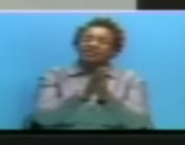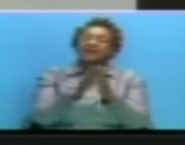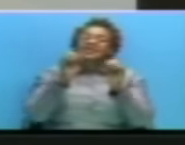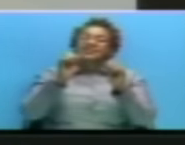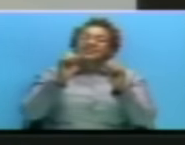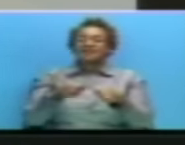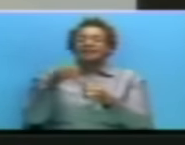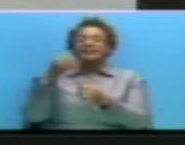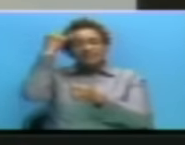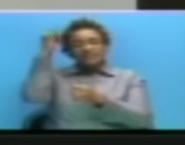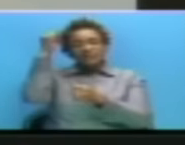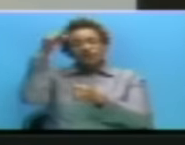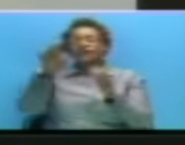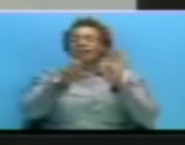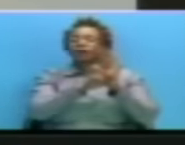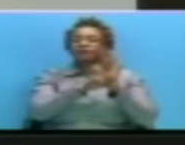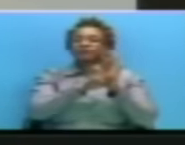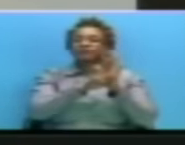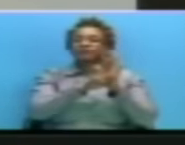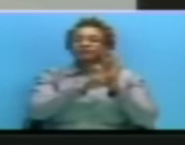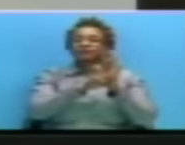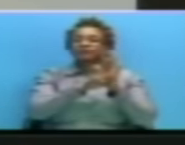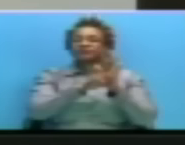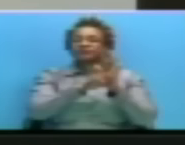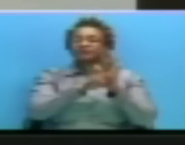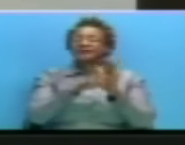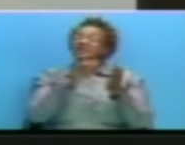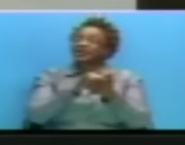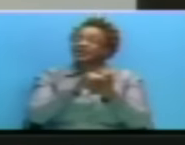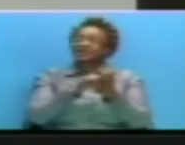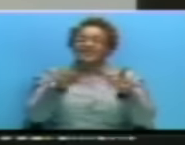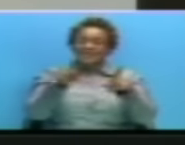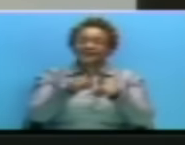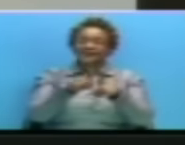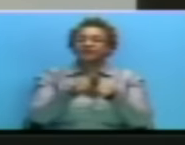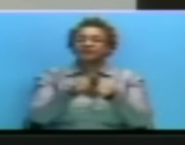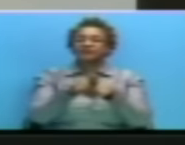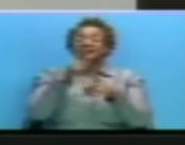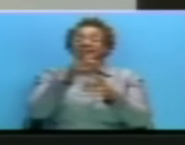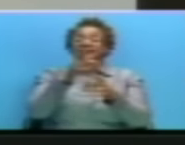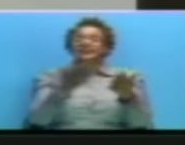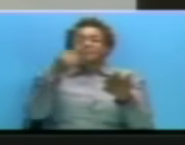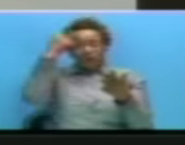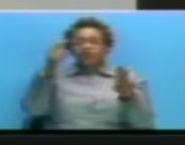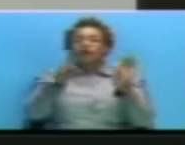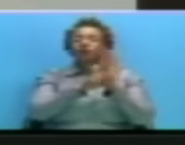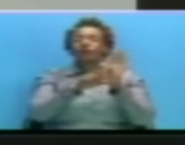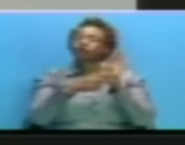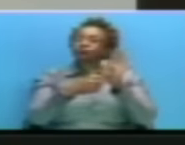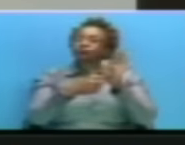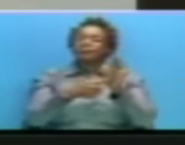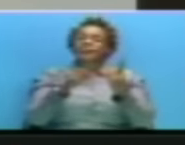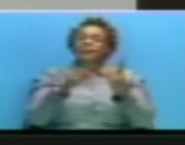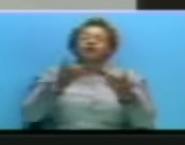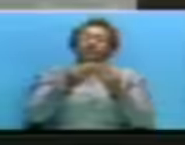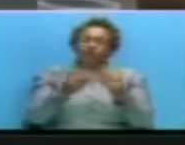intention of the law, the letter and spirit of the law, is that even if these things, because the law anticipates that it will not address